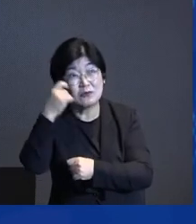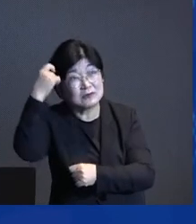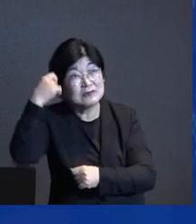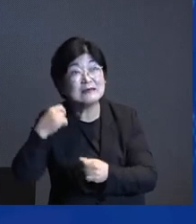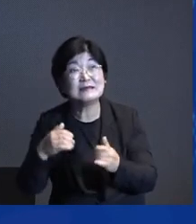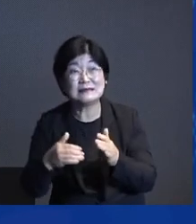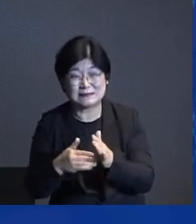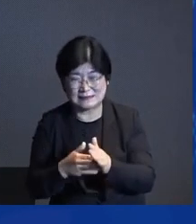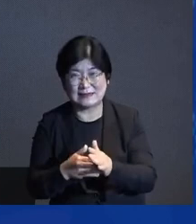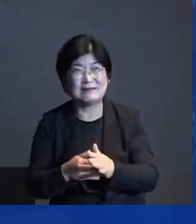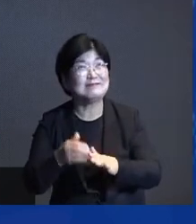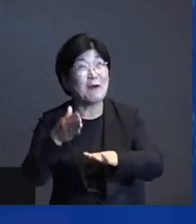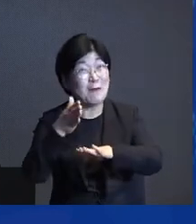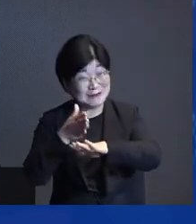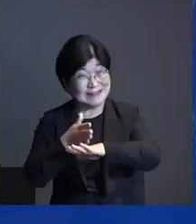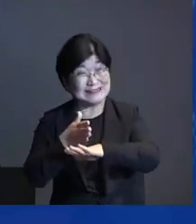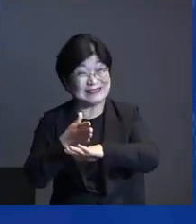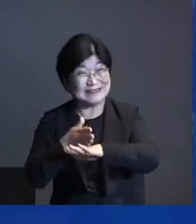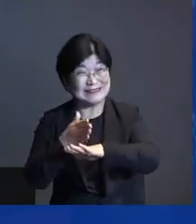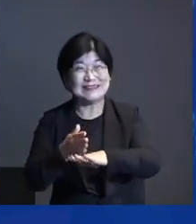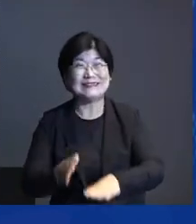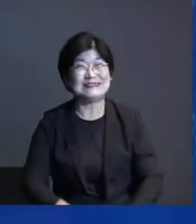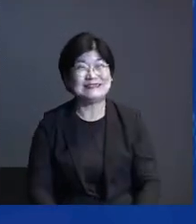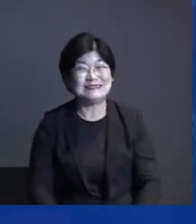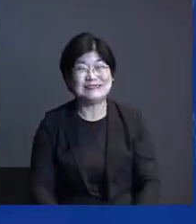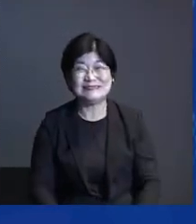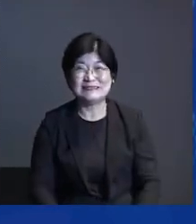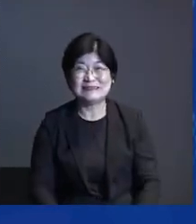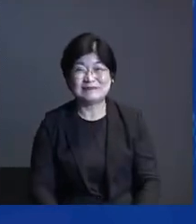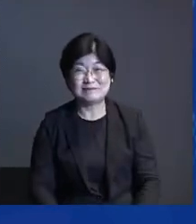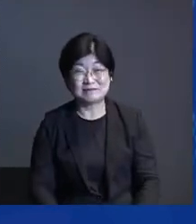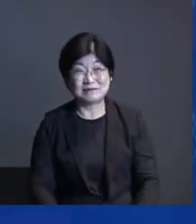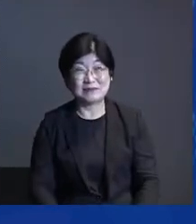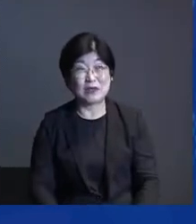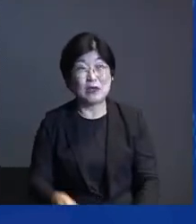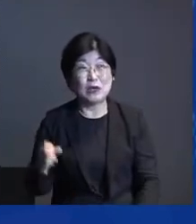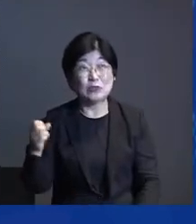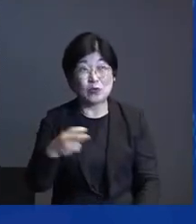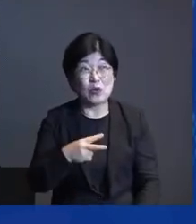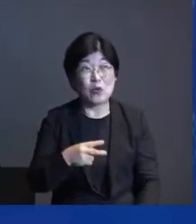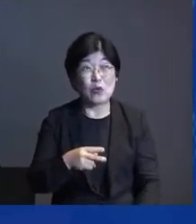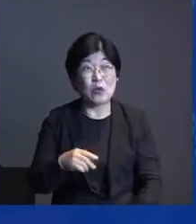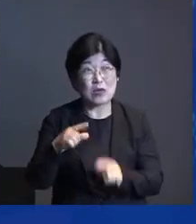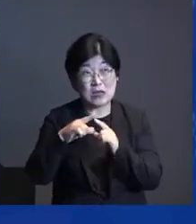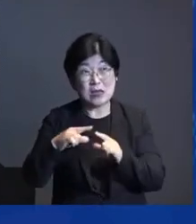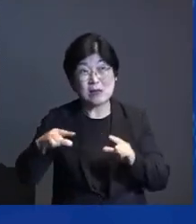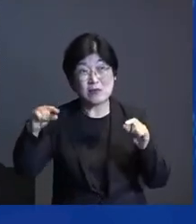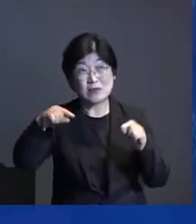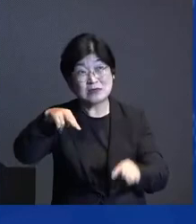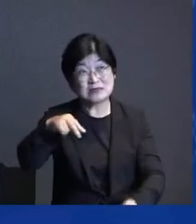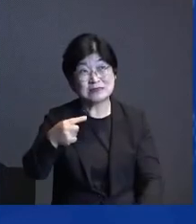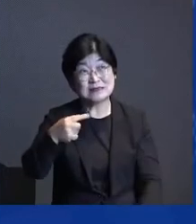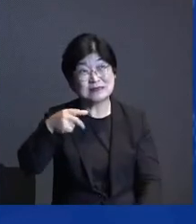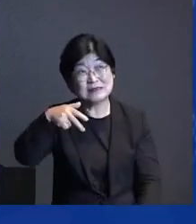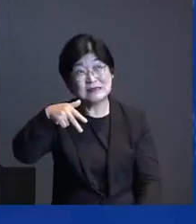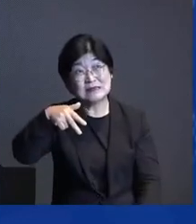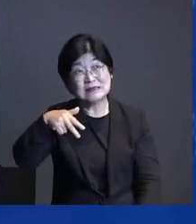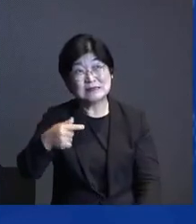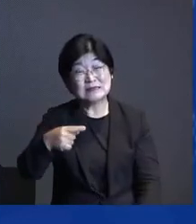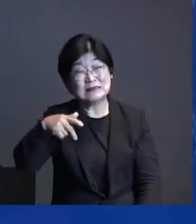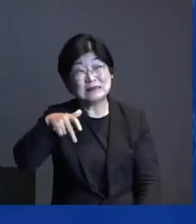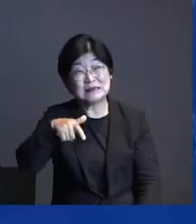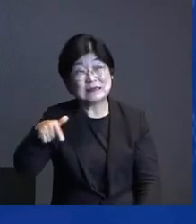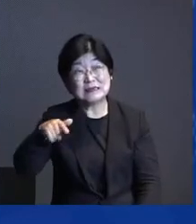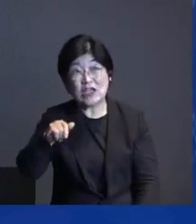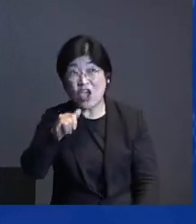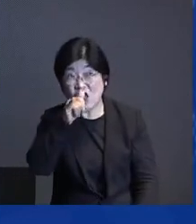very much. Ms. Suzuki, do you have any comments that you'd like to share? Yes, thank you for today's